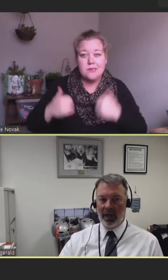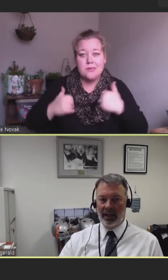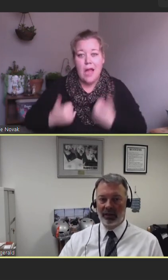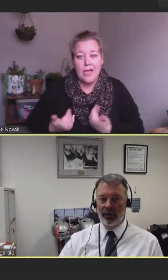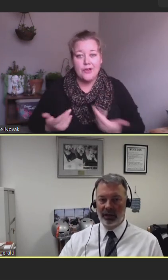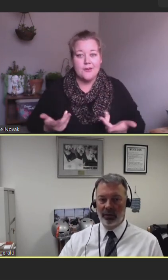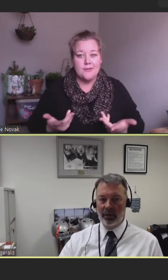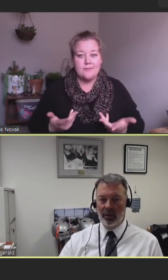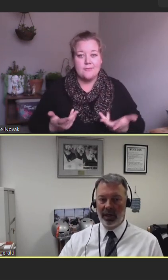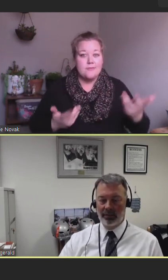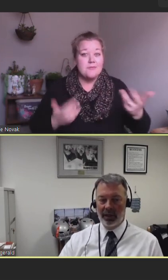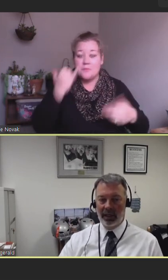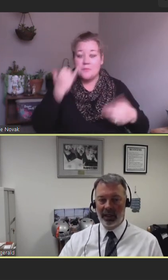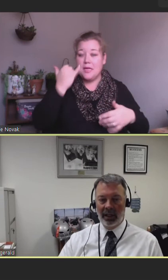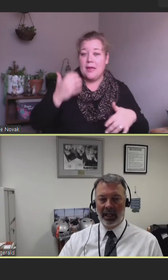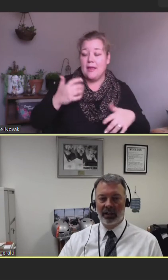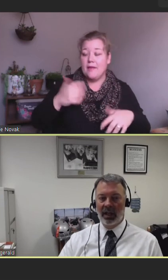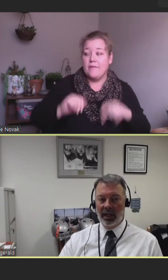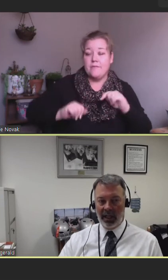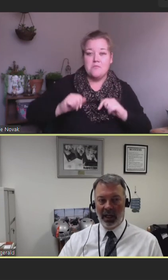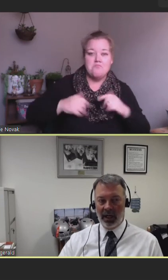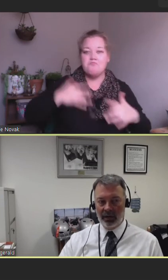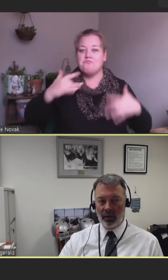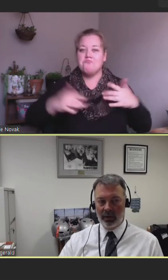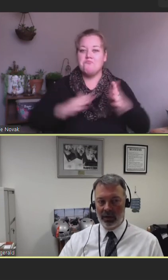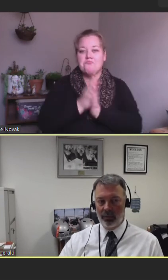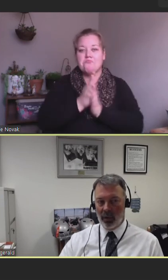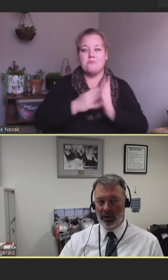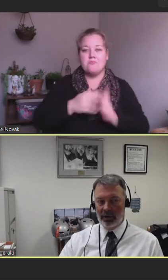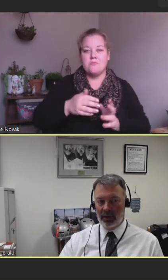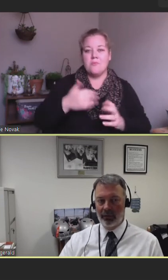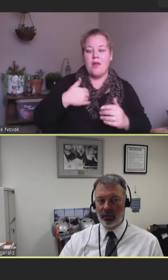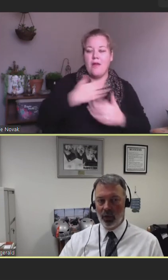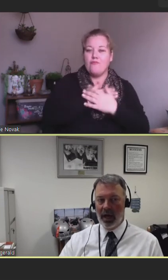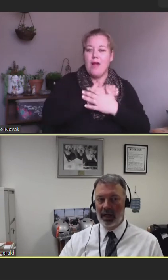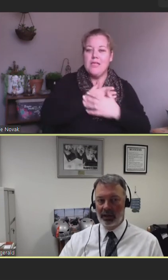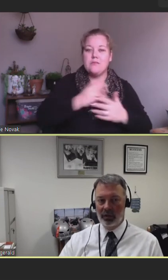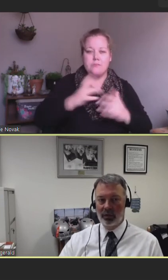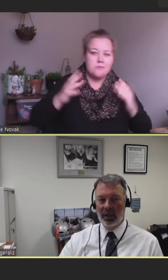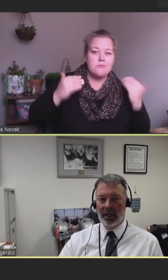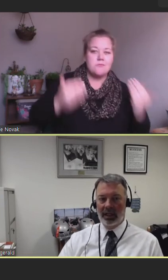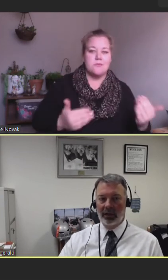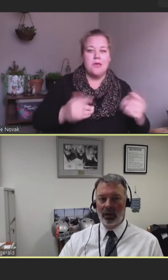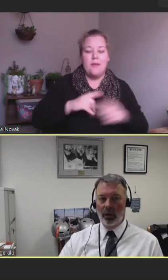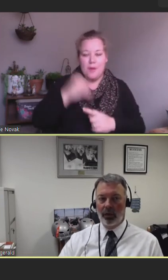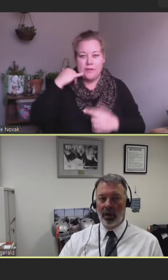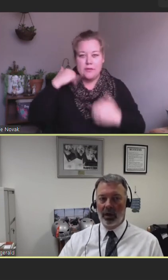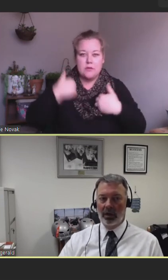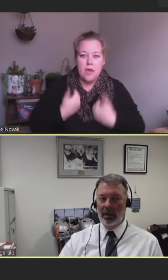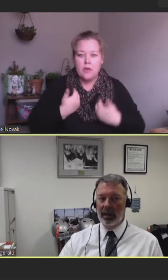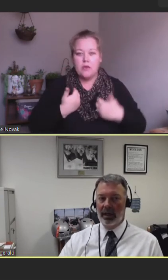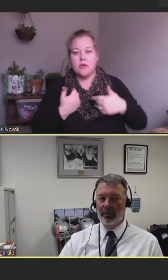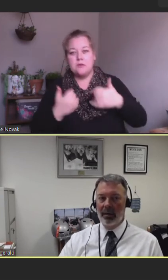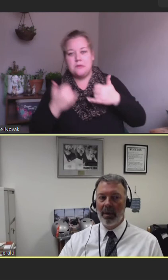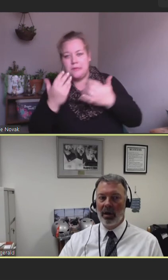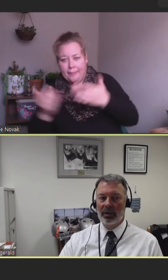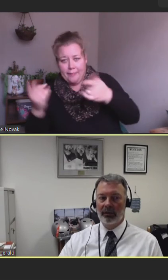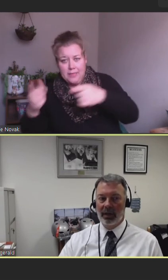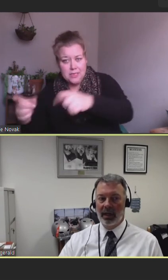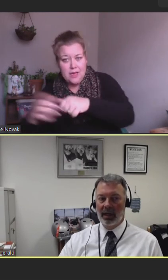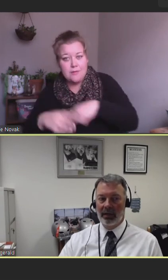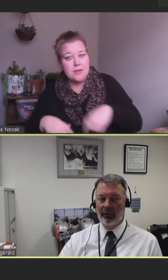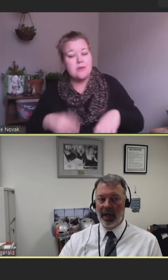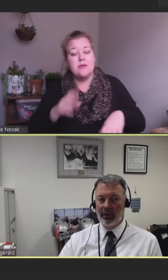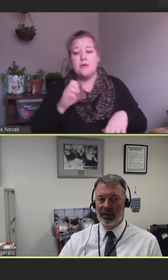when you're not as fresh as you would otherwise be. That just, again, underscores the importance of trying to get the overall amount